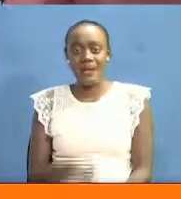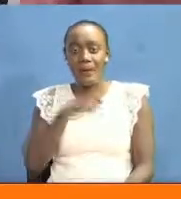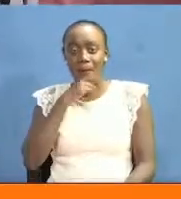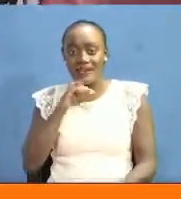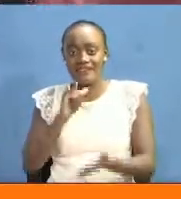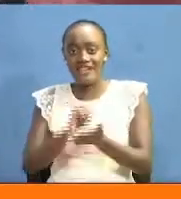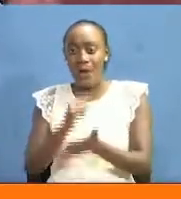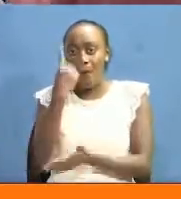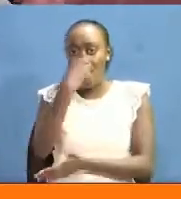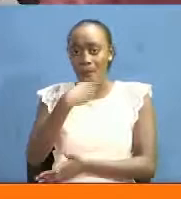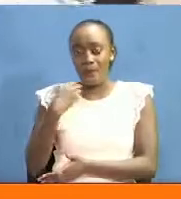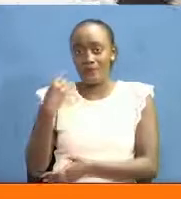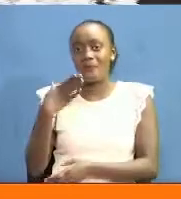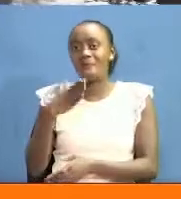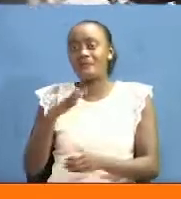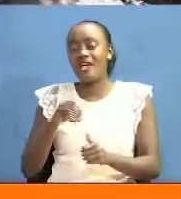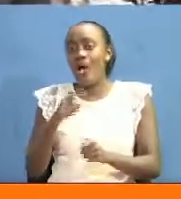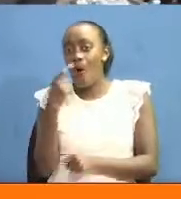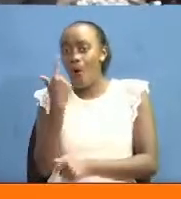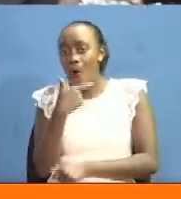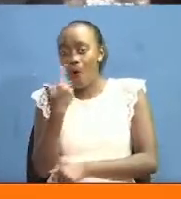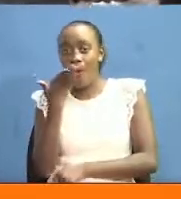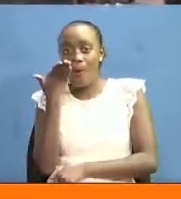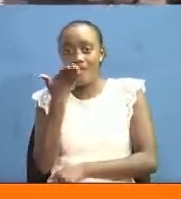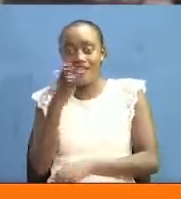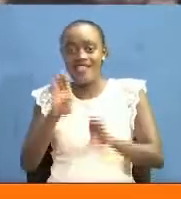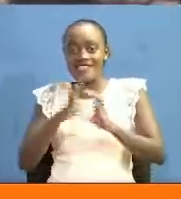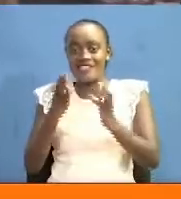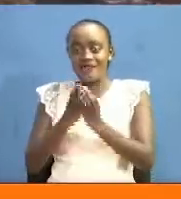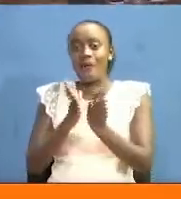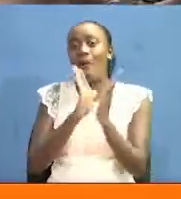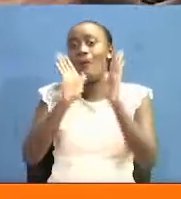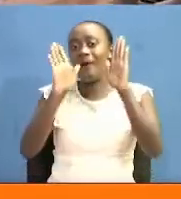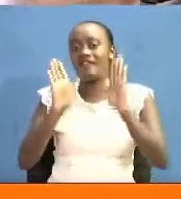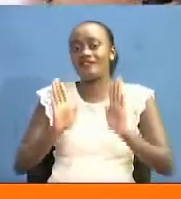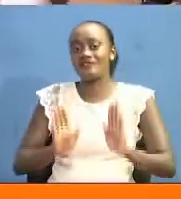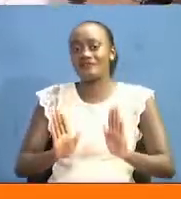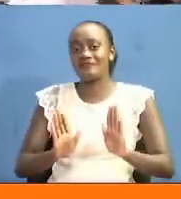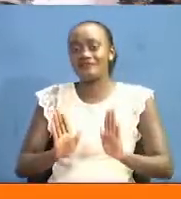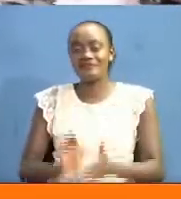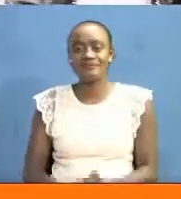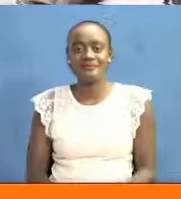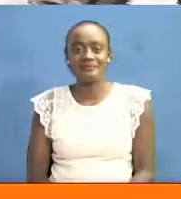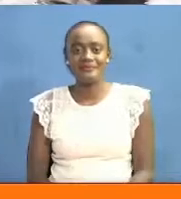Martin and Nice were grateful to each and everyone who participated in making this day wonderful.